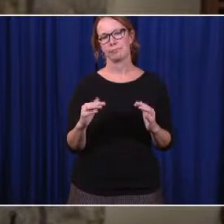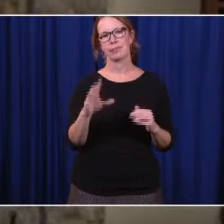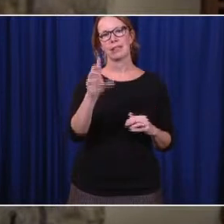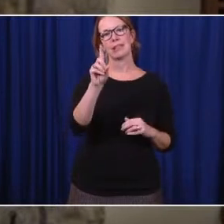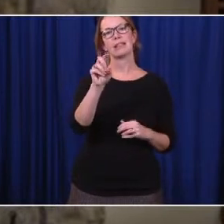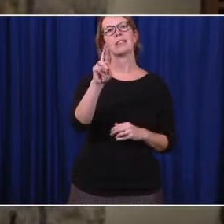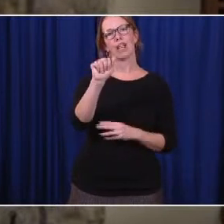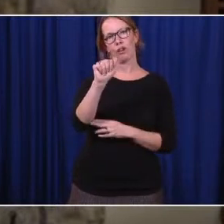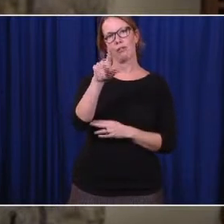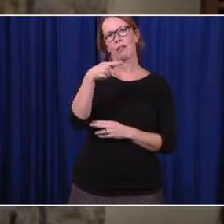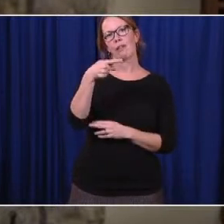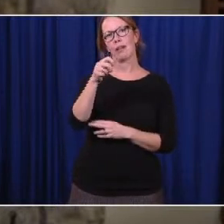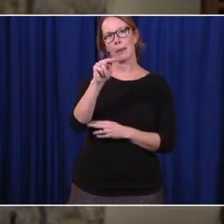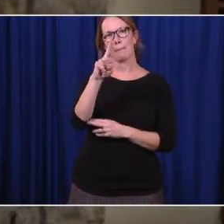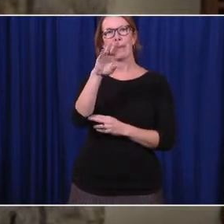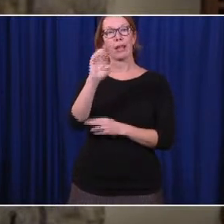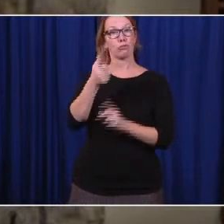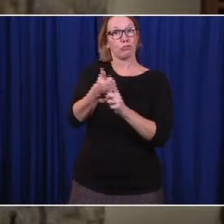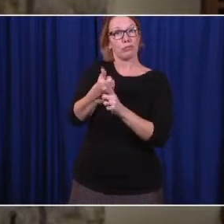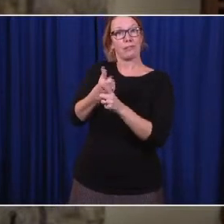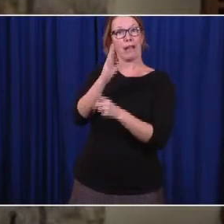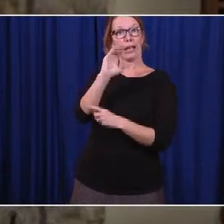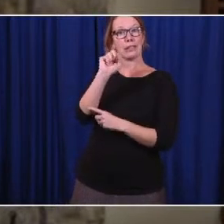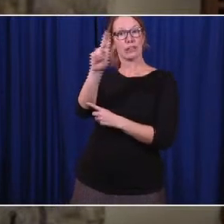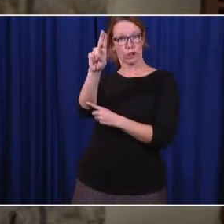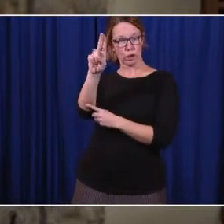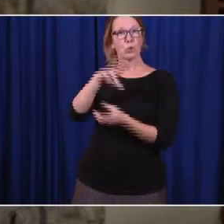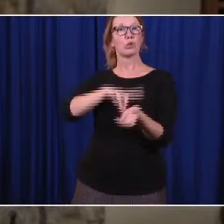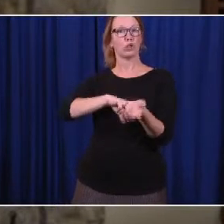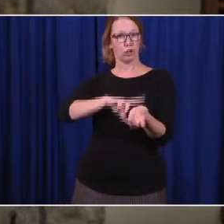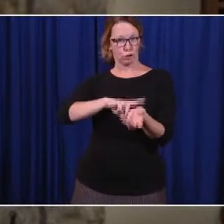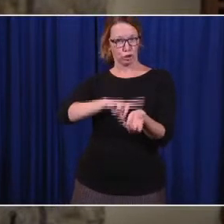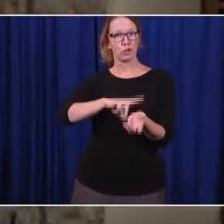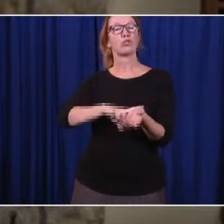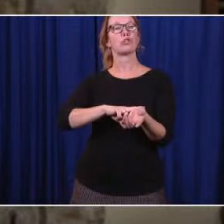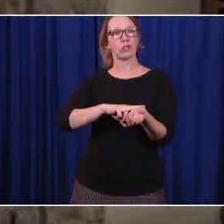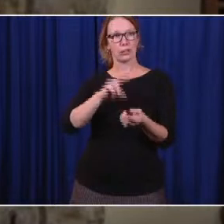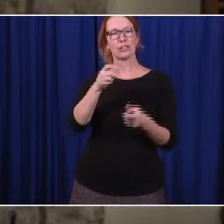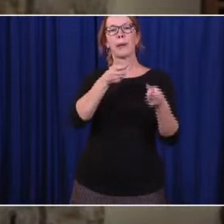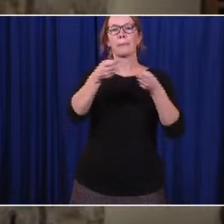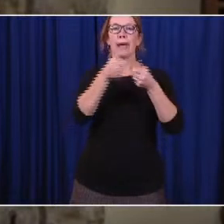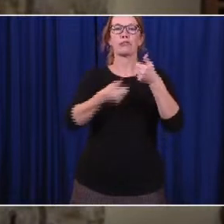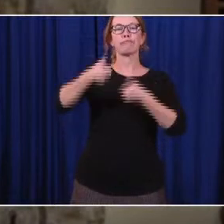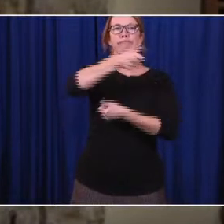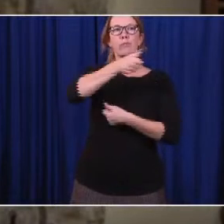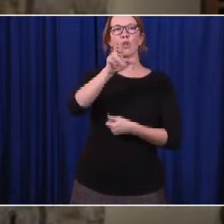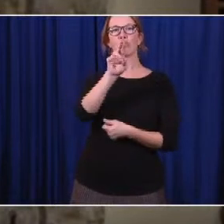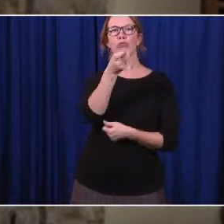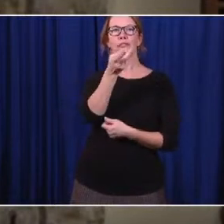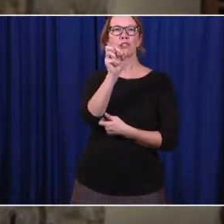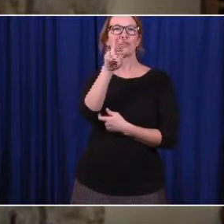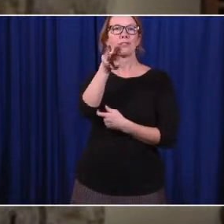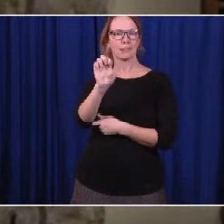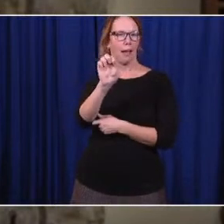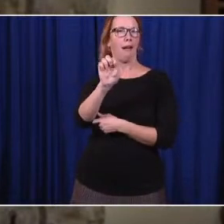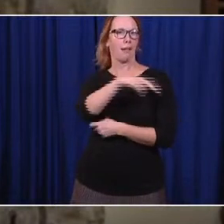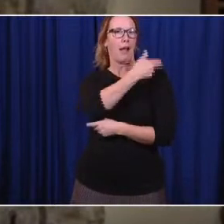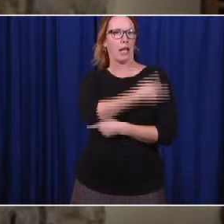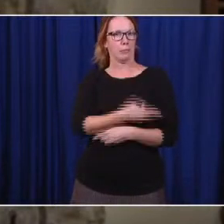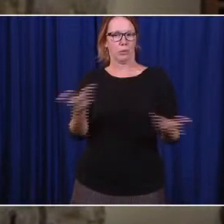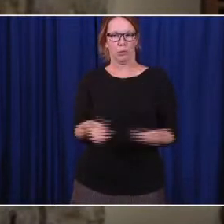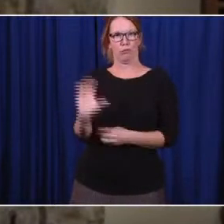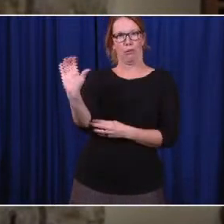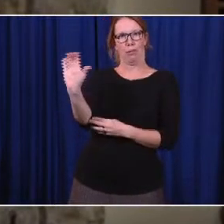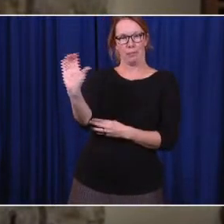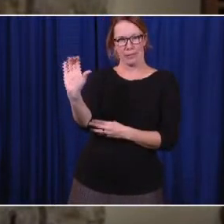Dara Pence is an ICU nurse manager at Ohio's Health's Riverside Hospital in Columbus. Her